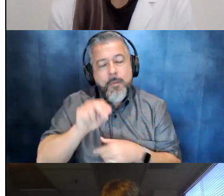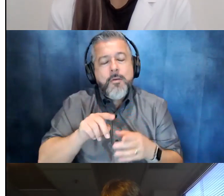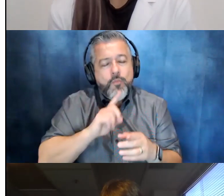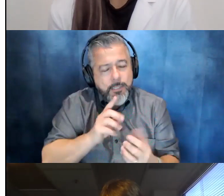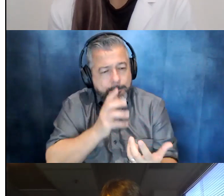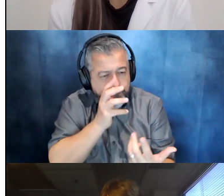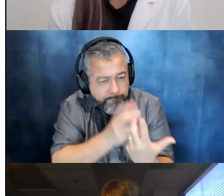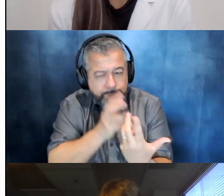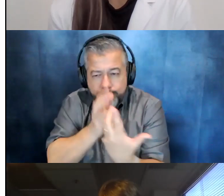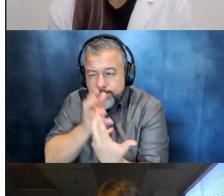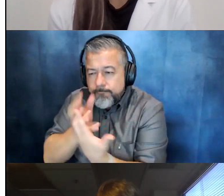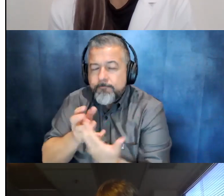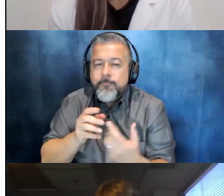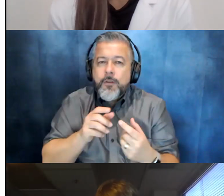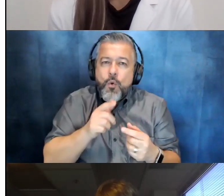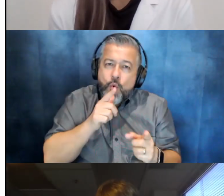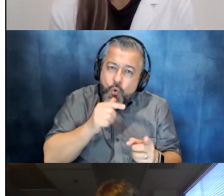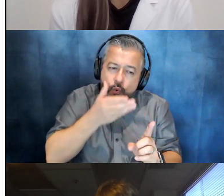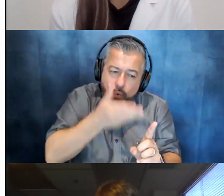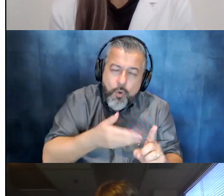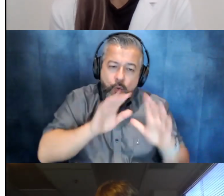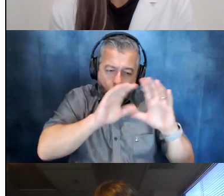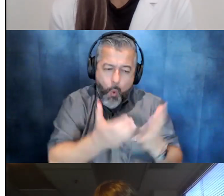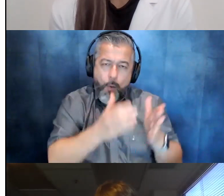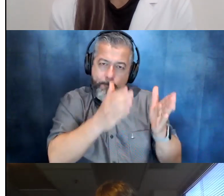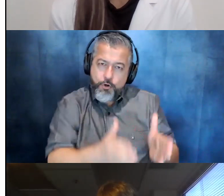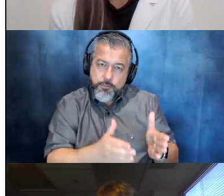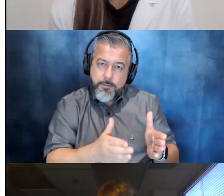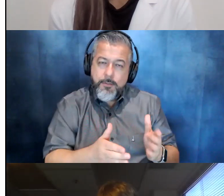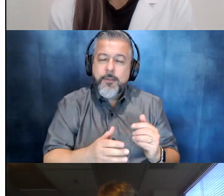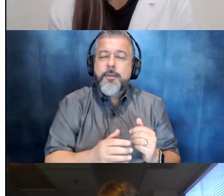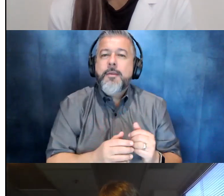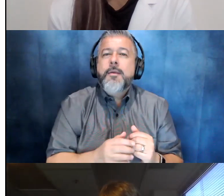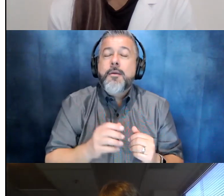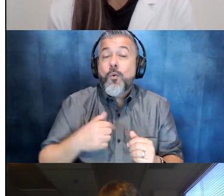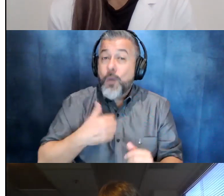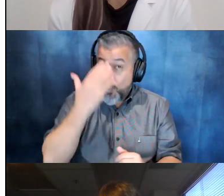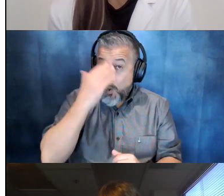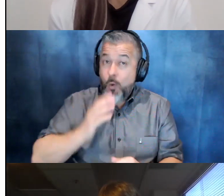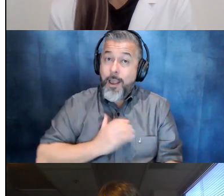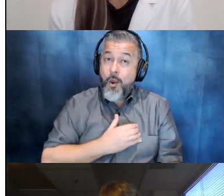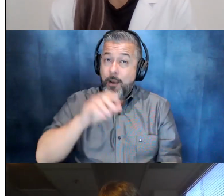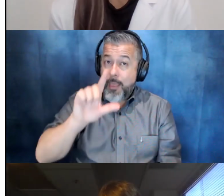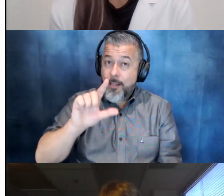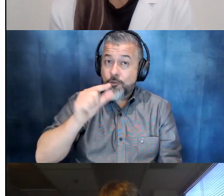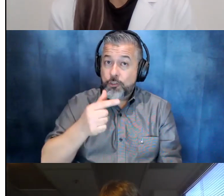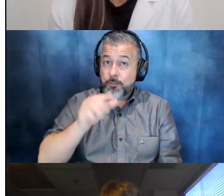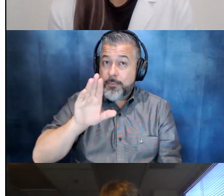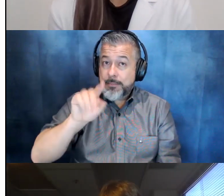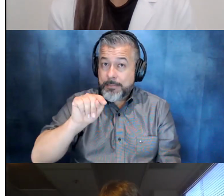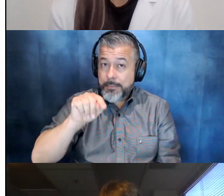cater our care towards, who the whole person is. And we know that our LGBT,